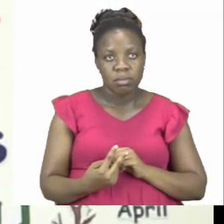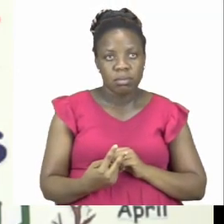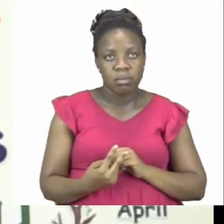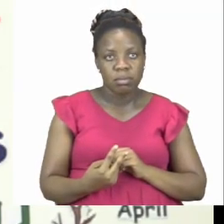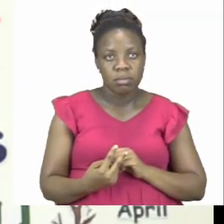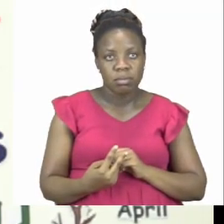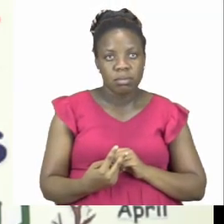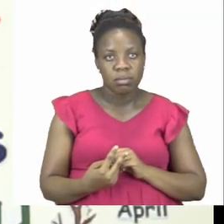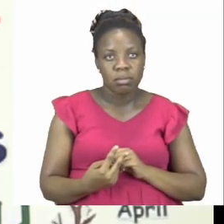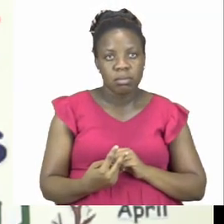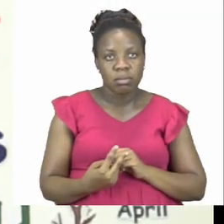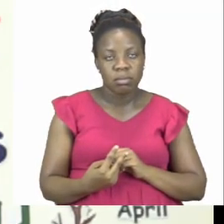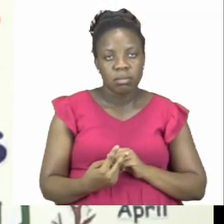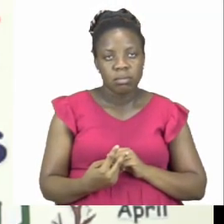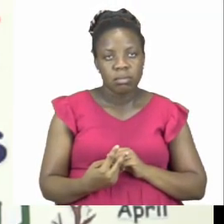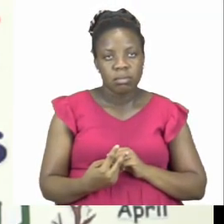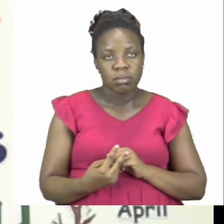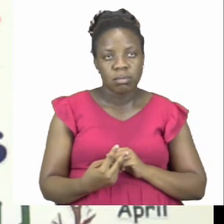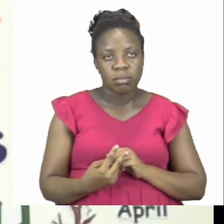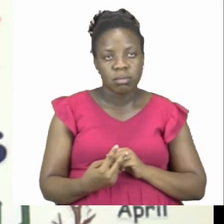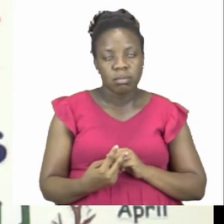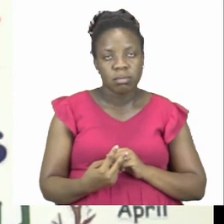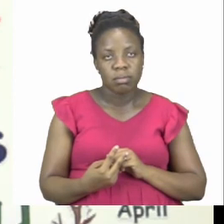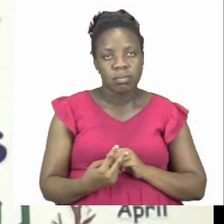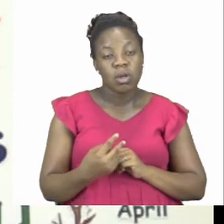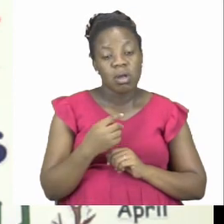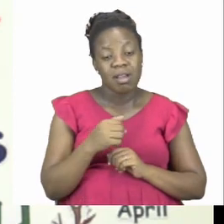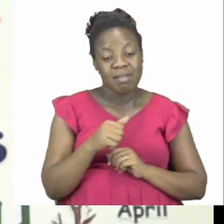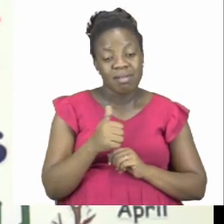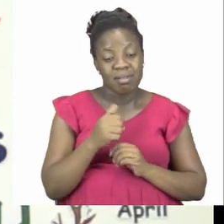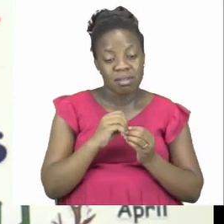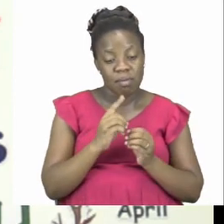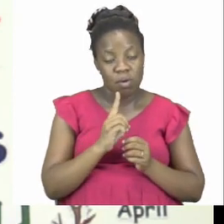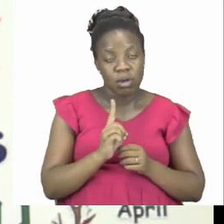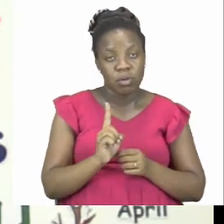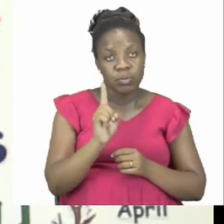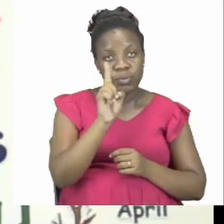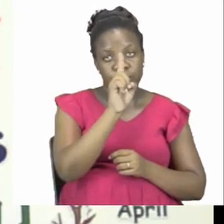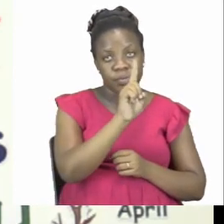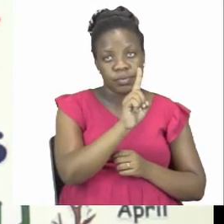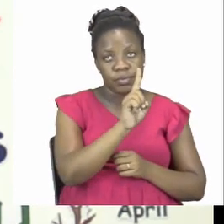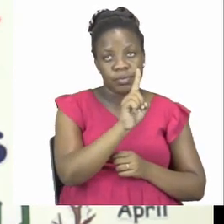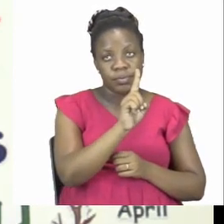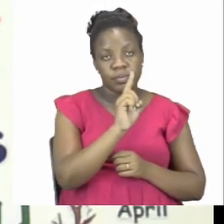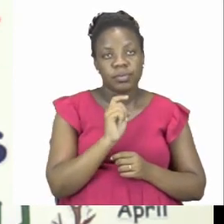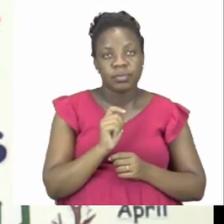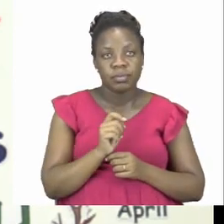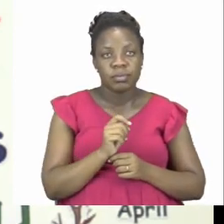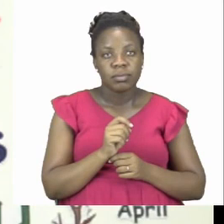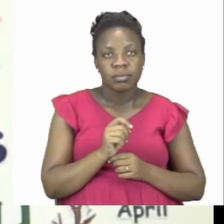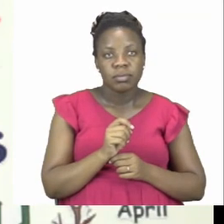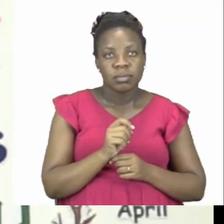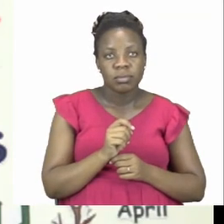on in addition, we also carry on in multiplication. We take our 1 and say that